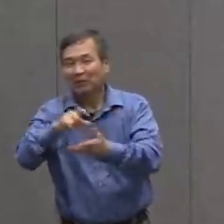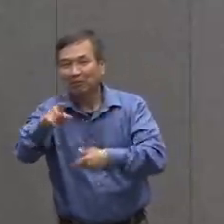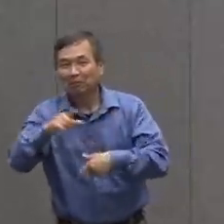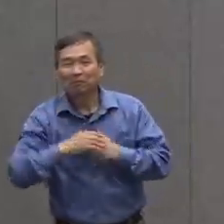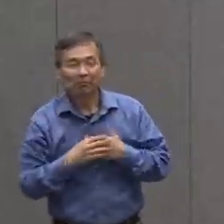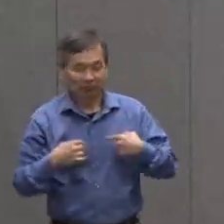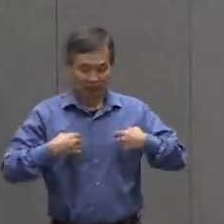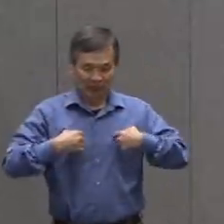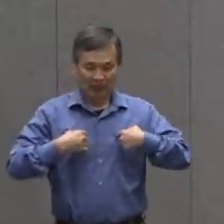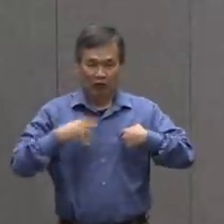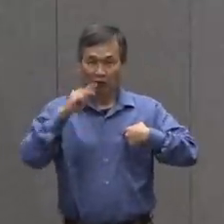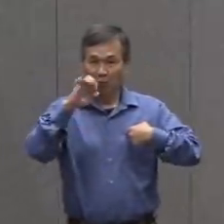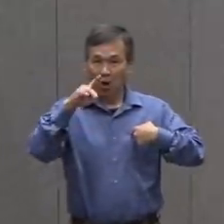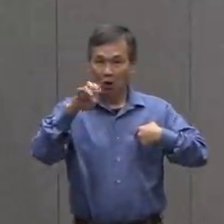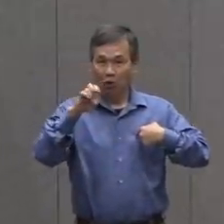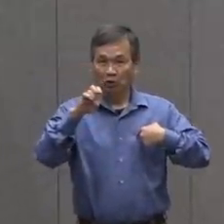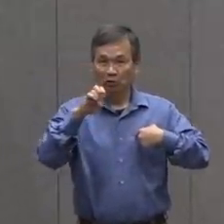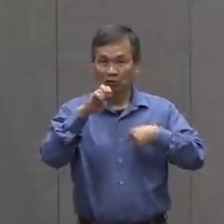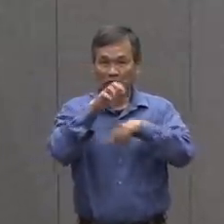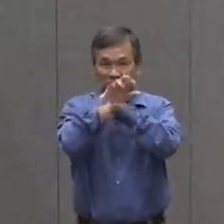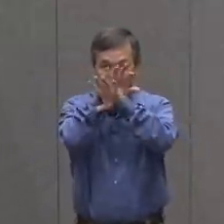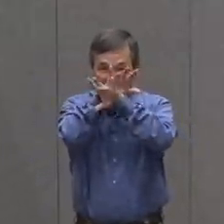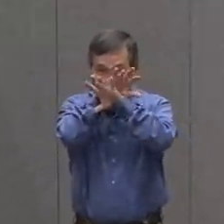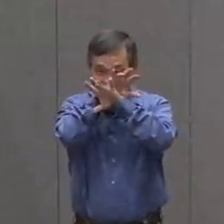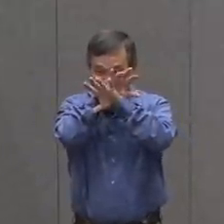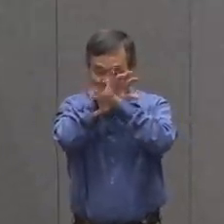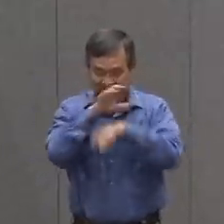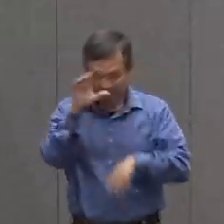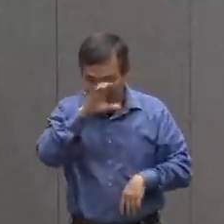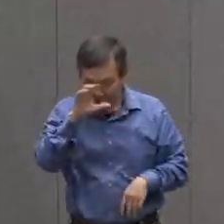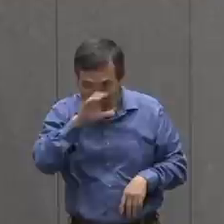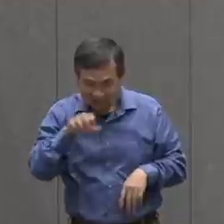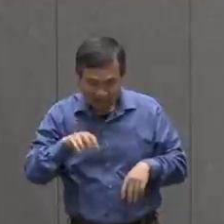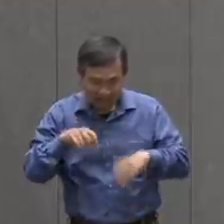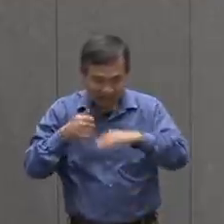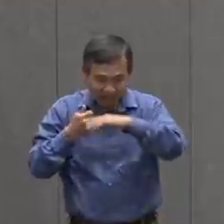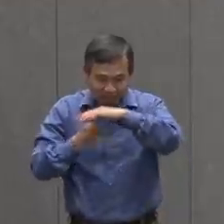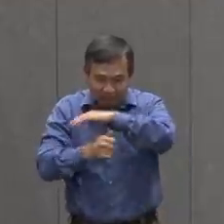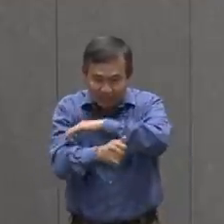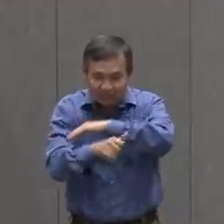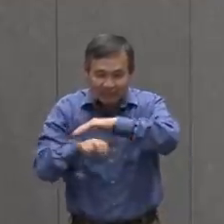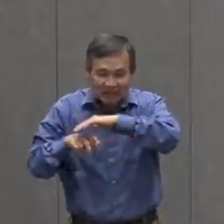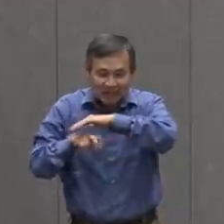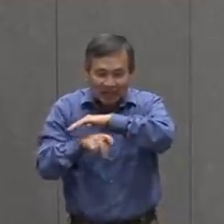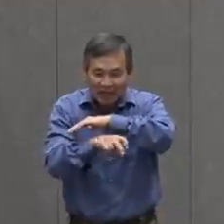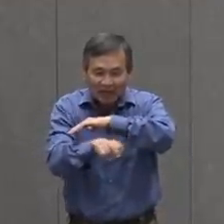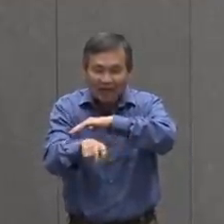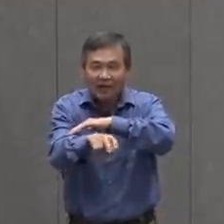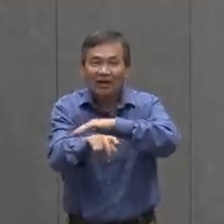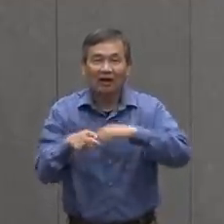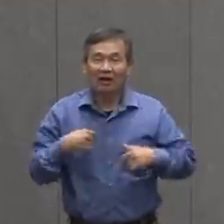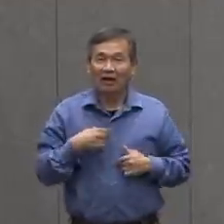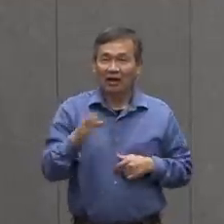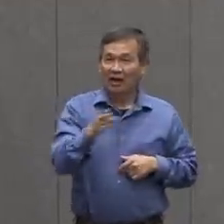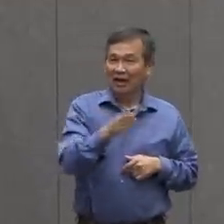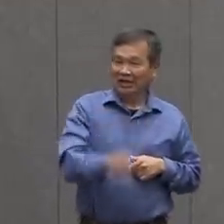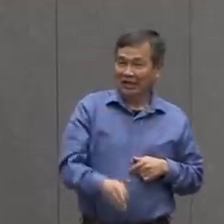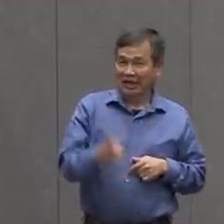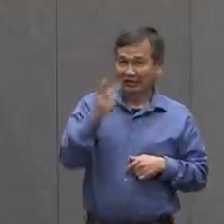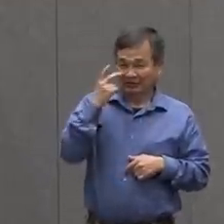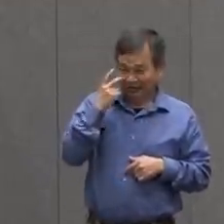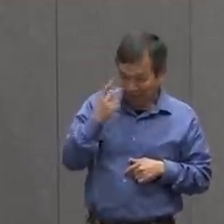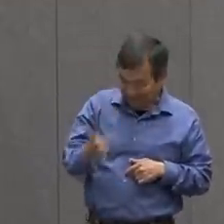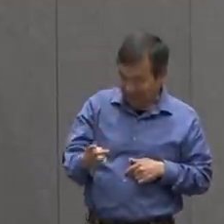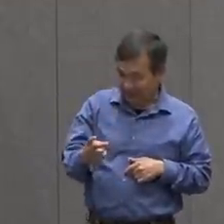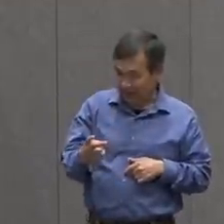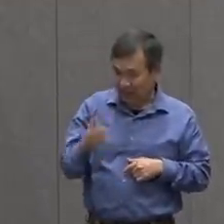If you are a mole, you use your nose to find a way to dig underground. I've never seen